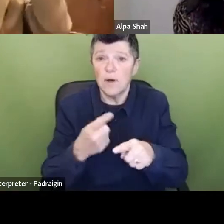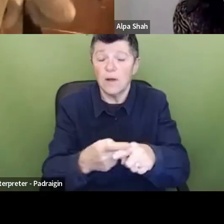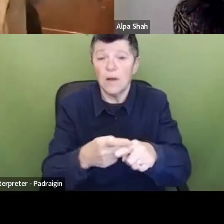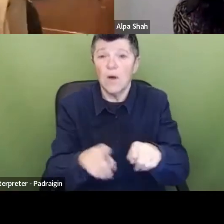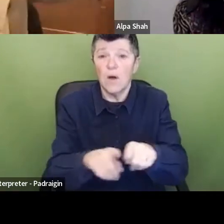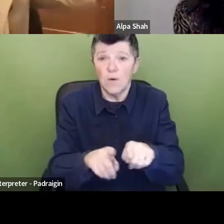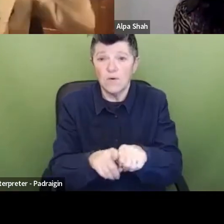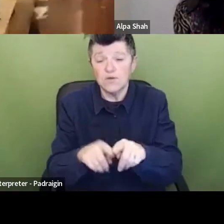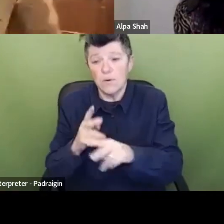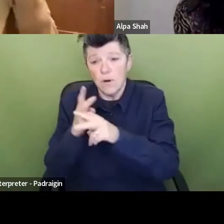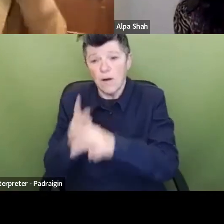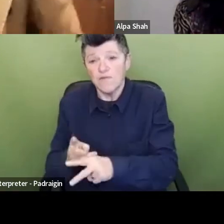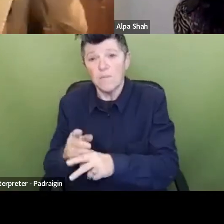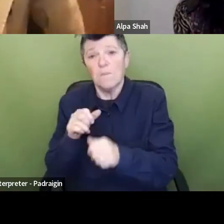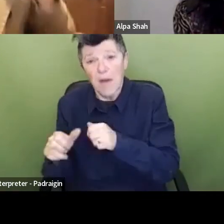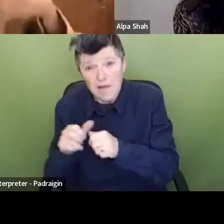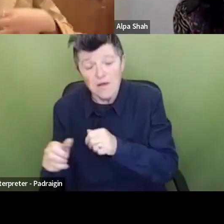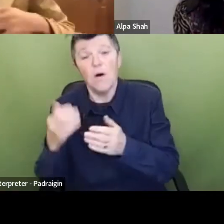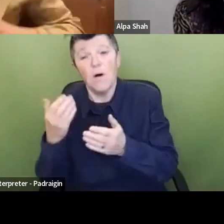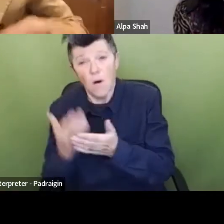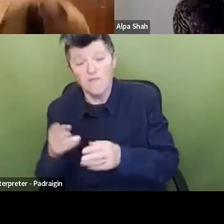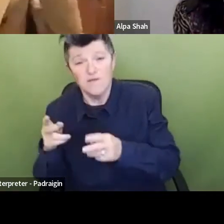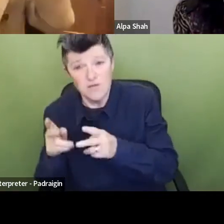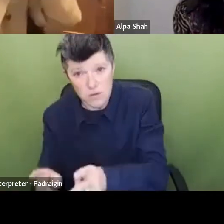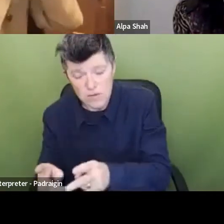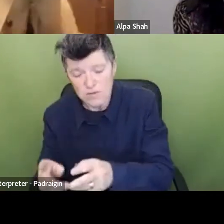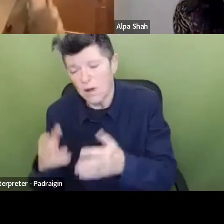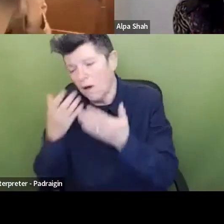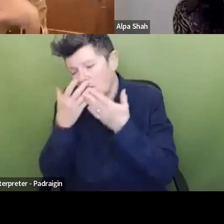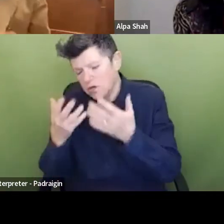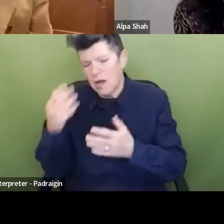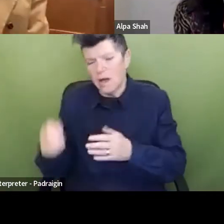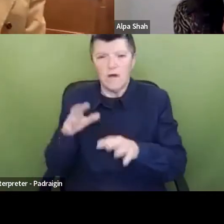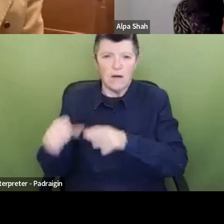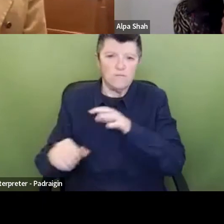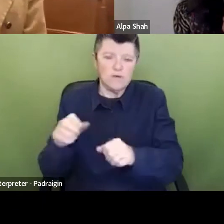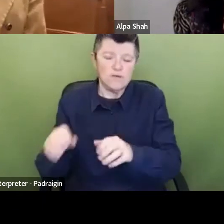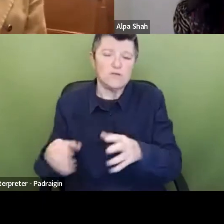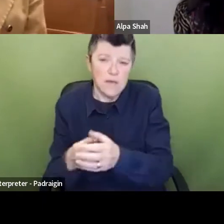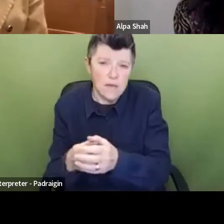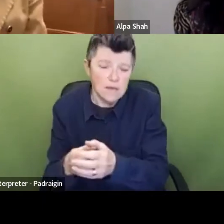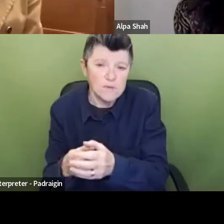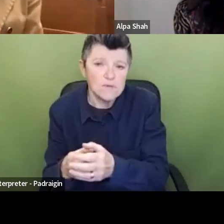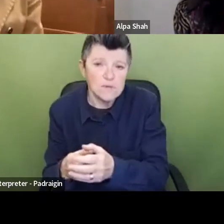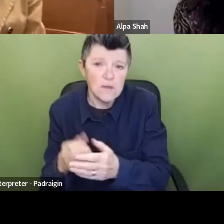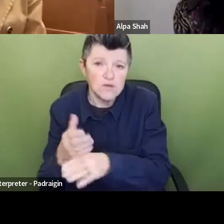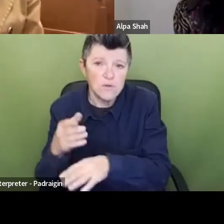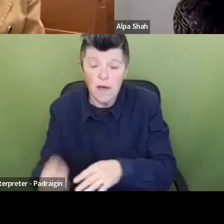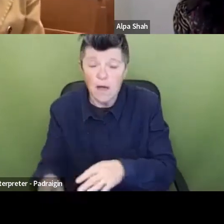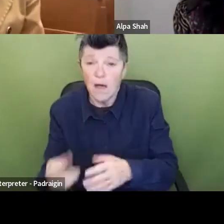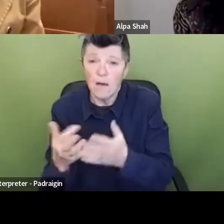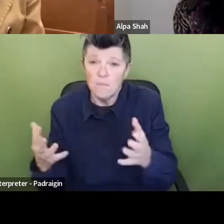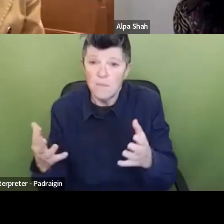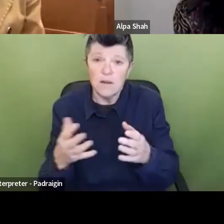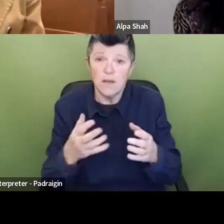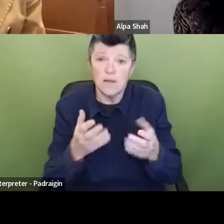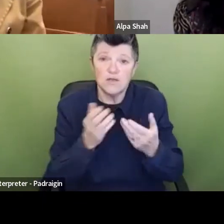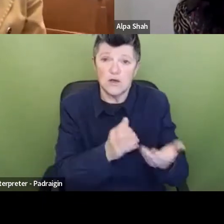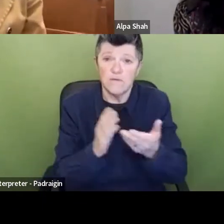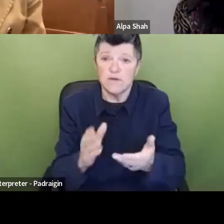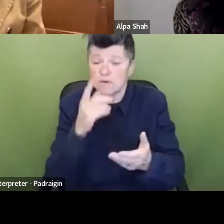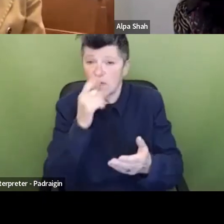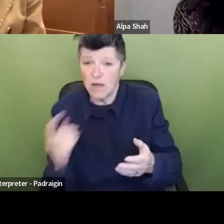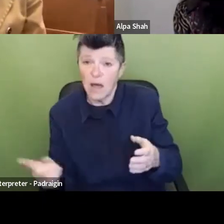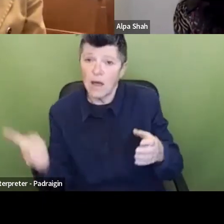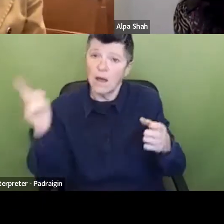streets better. And obviously there is outreach teams who do that. And there's many drop-in services where people can come and spend time inside, even if